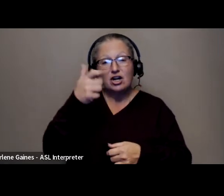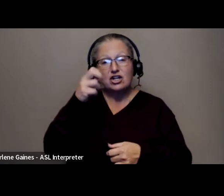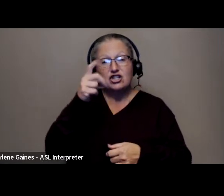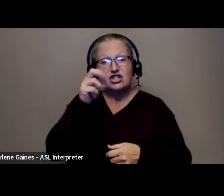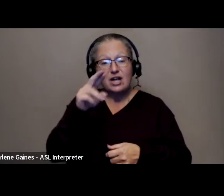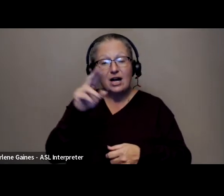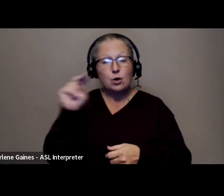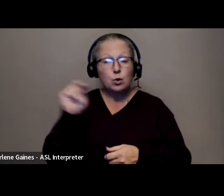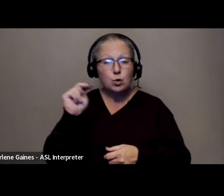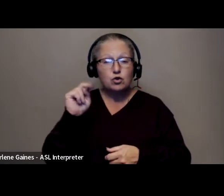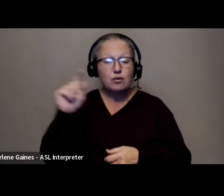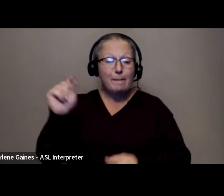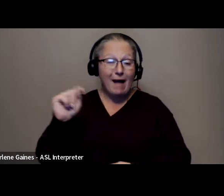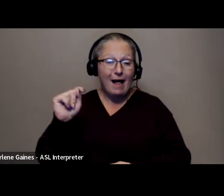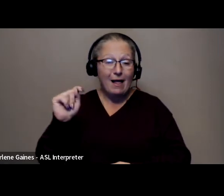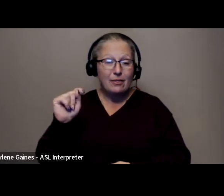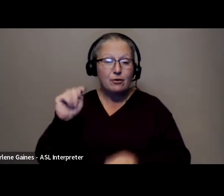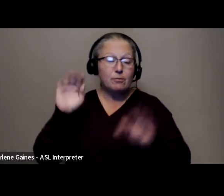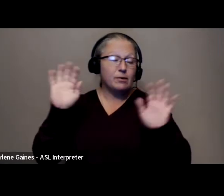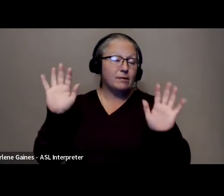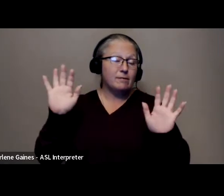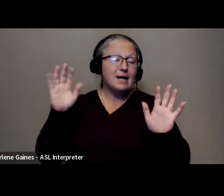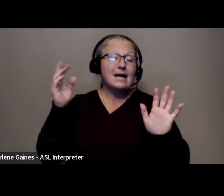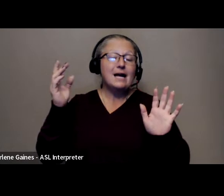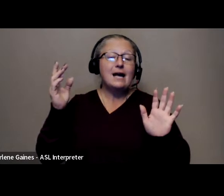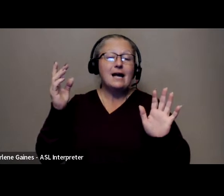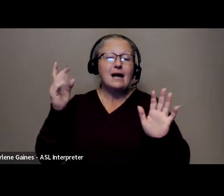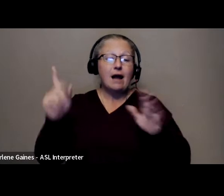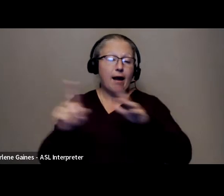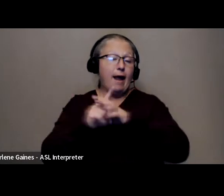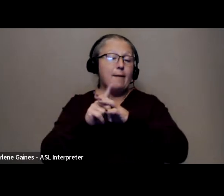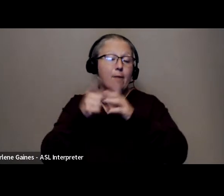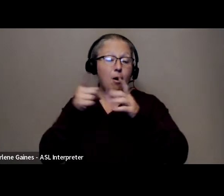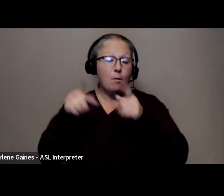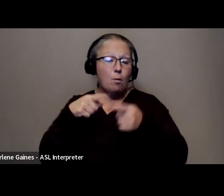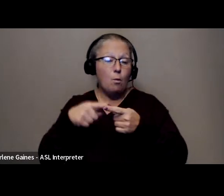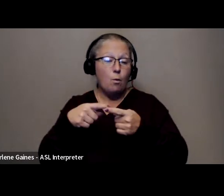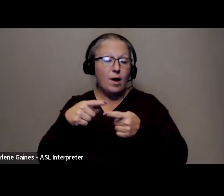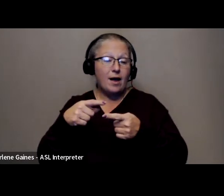neutral bathrooms. I mean, you know, it is something that came up when we